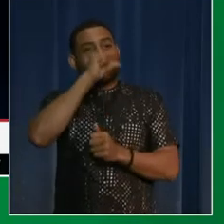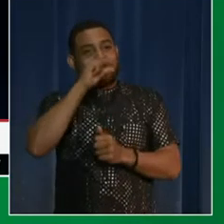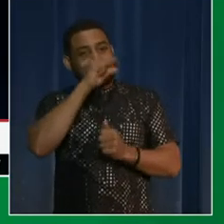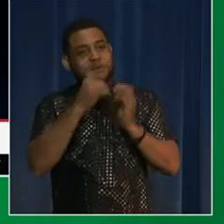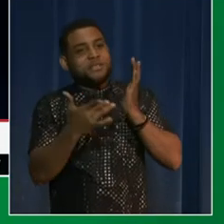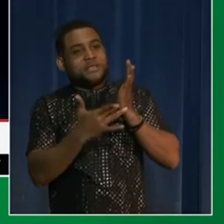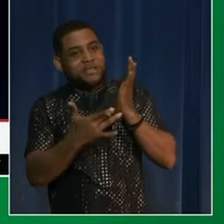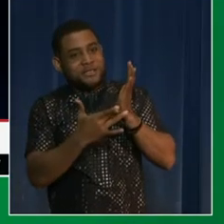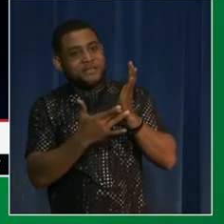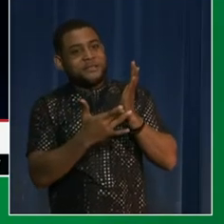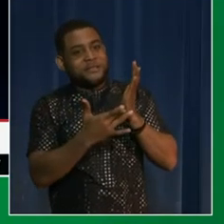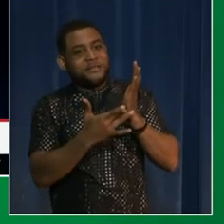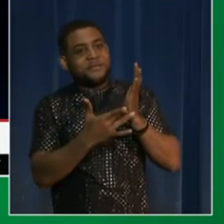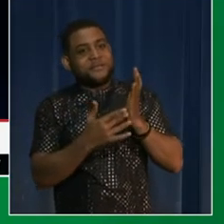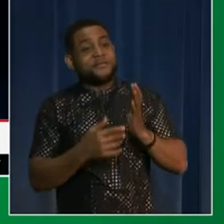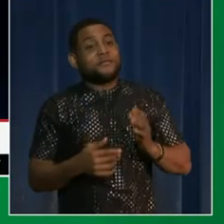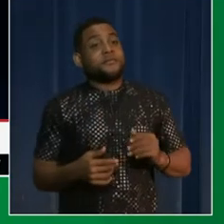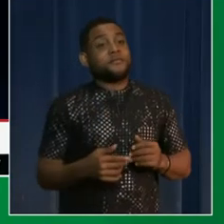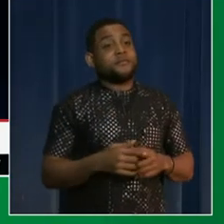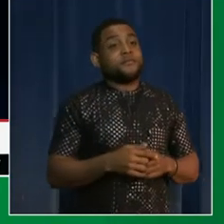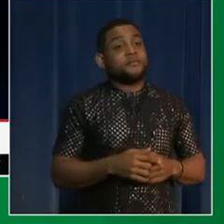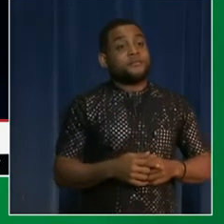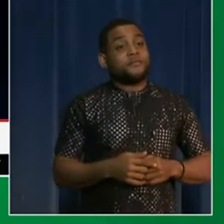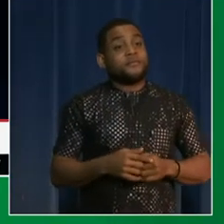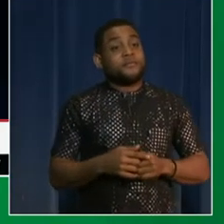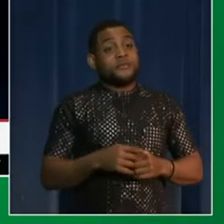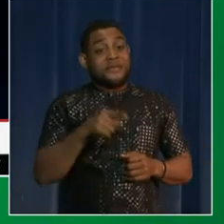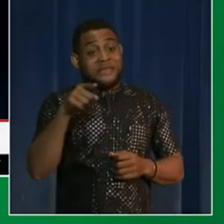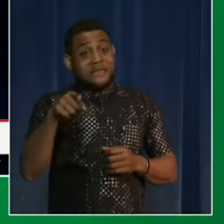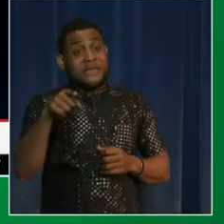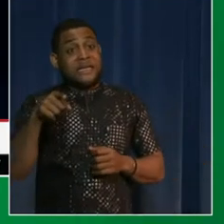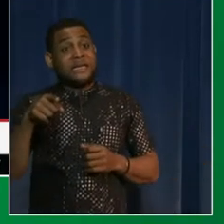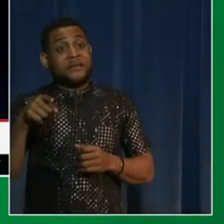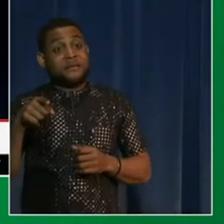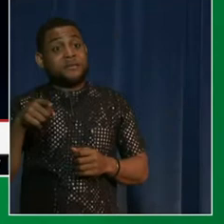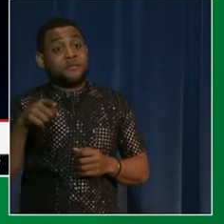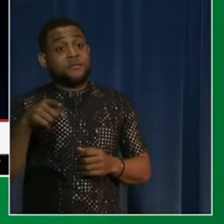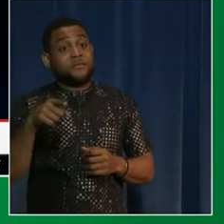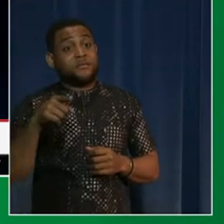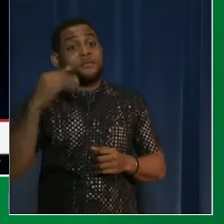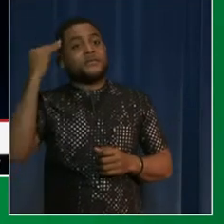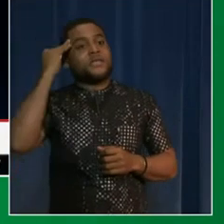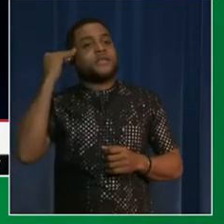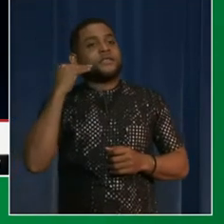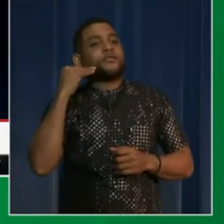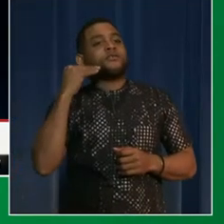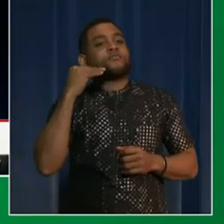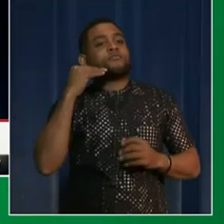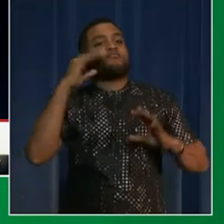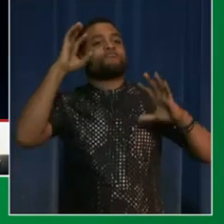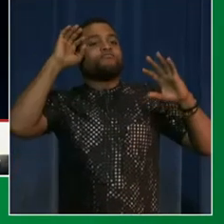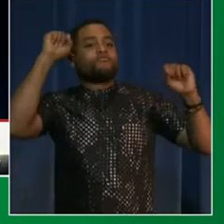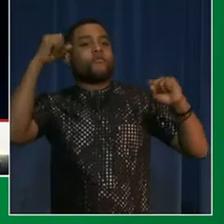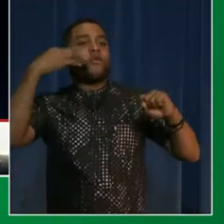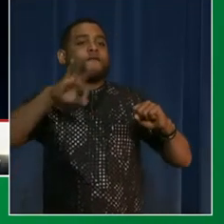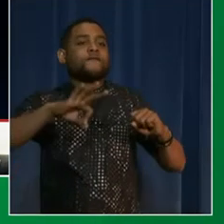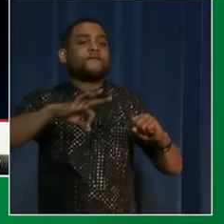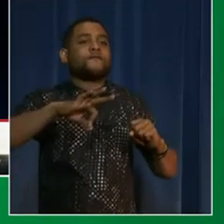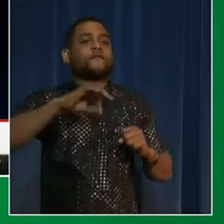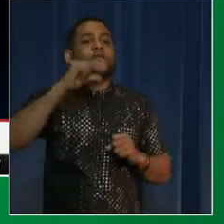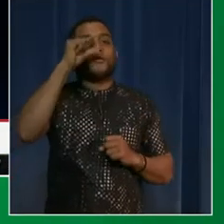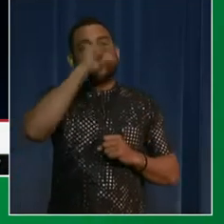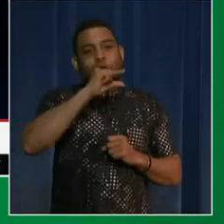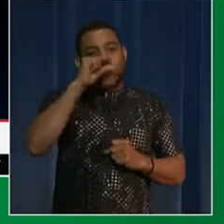Head of Impacts and Insights, Andrew Duckelman, and CEO of Community and College Preparatory